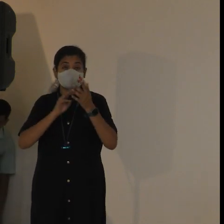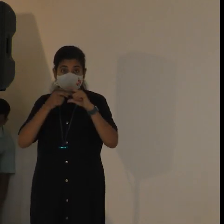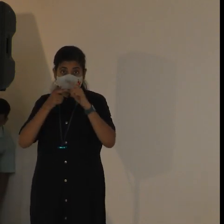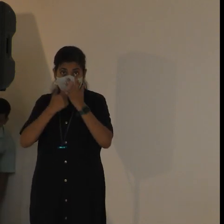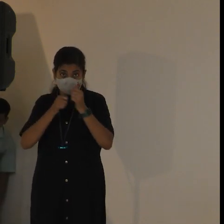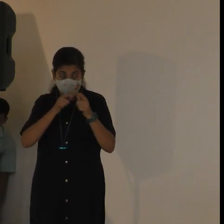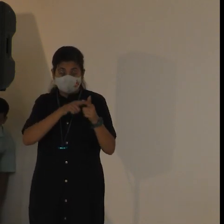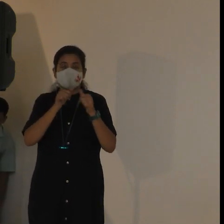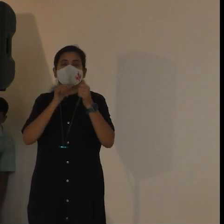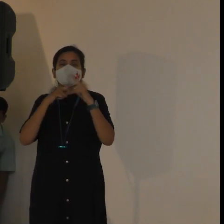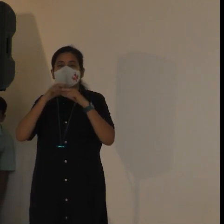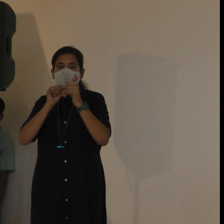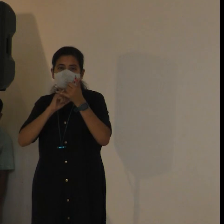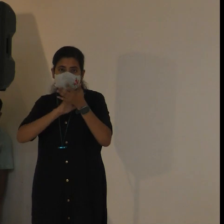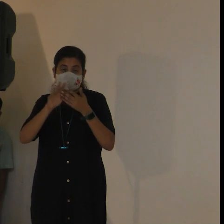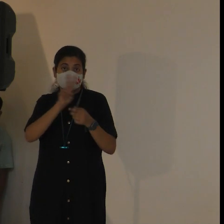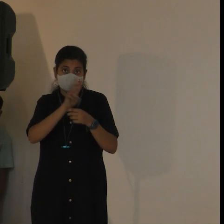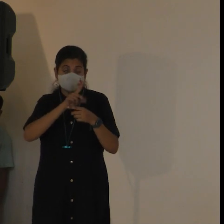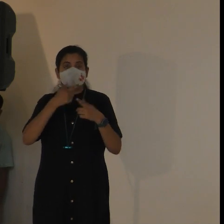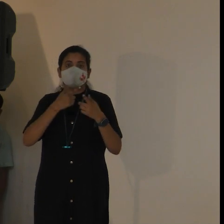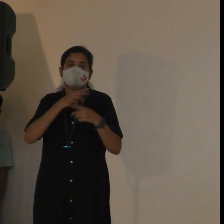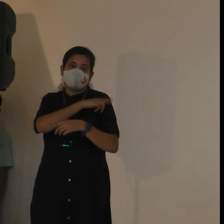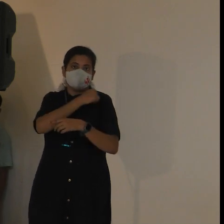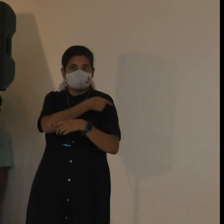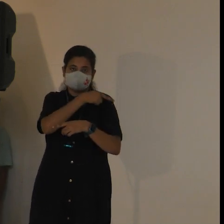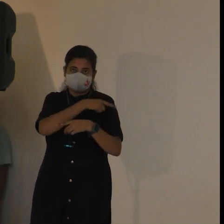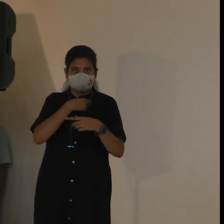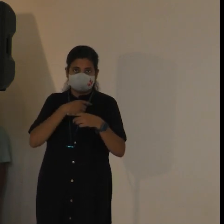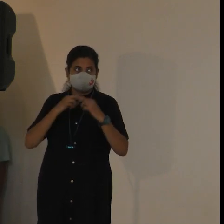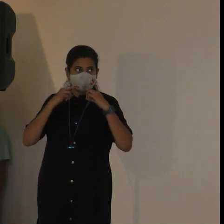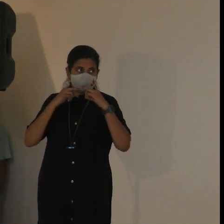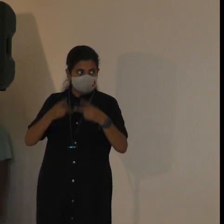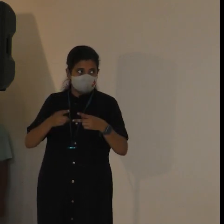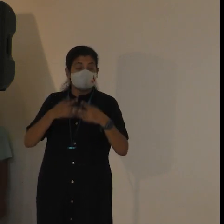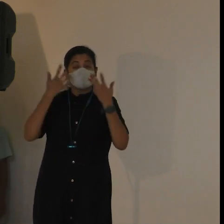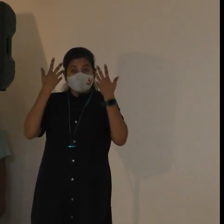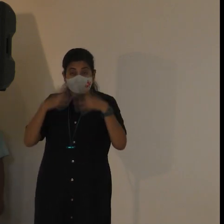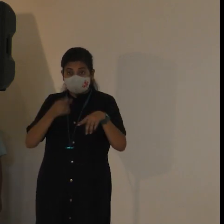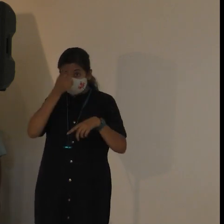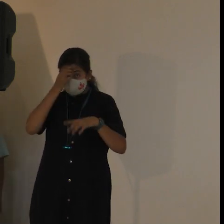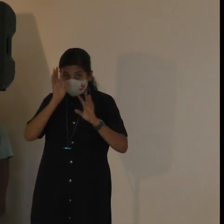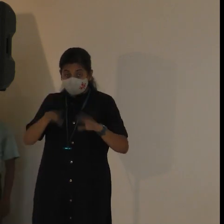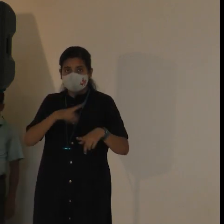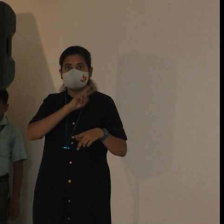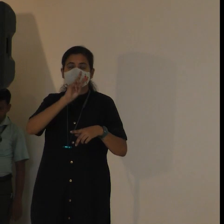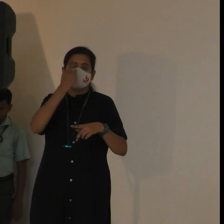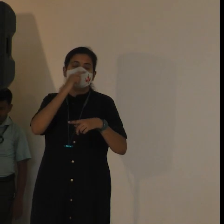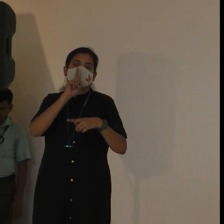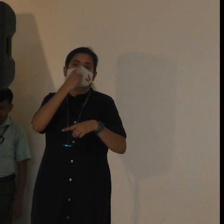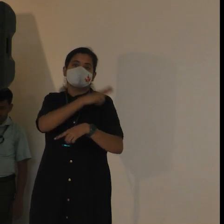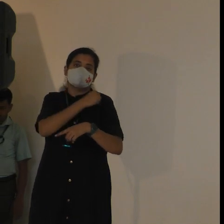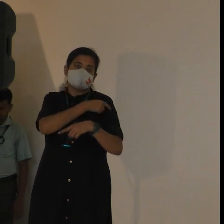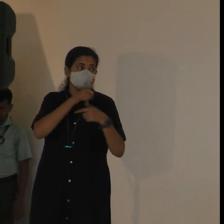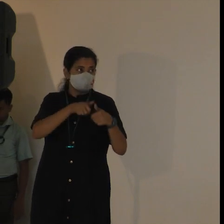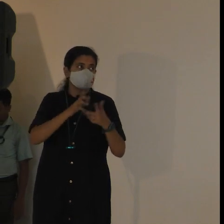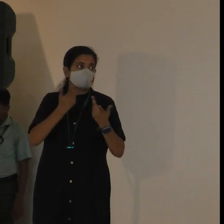Akash, for example, the hospital is a first responder to any series of crisis. It is when we get onto the